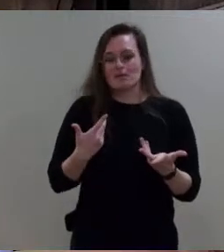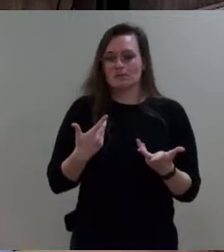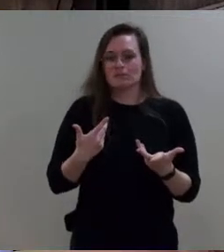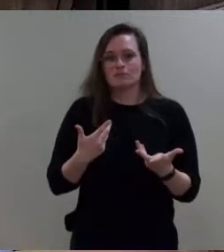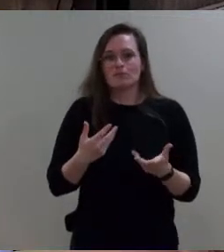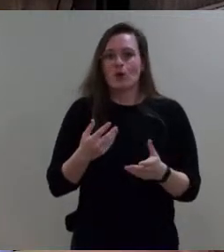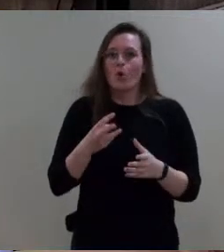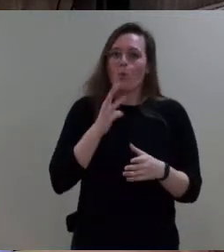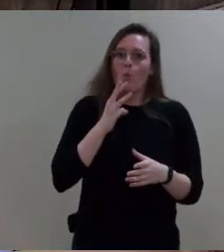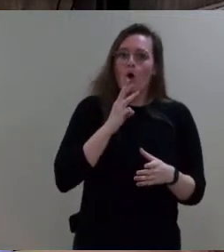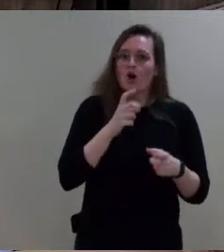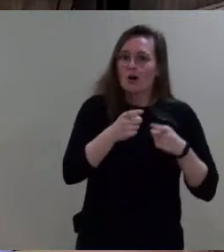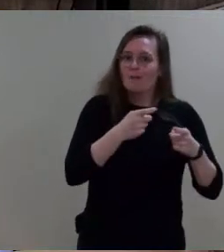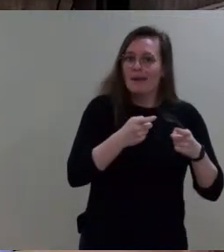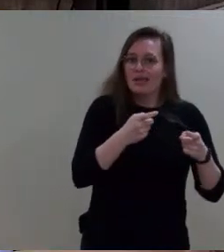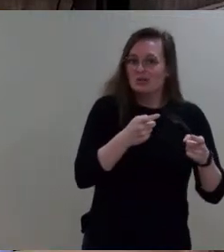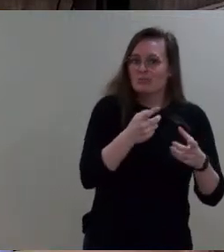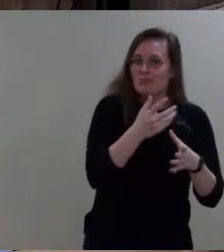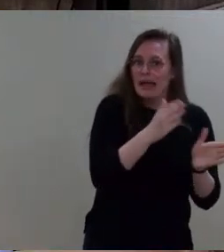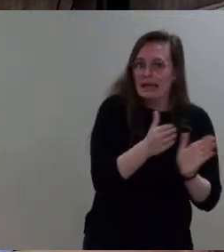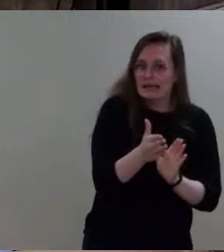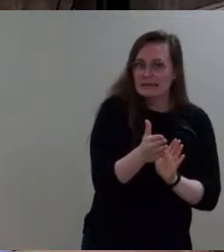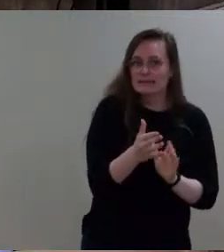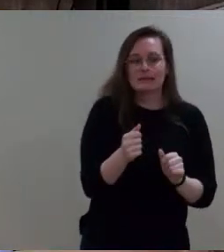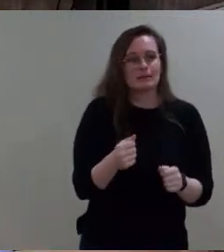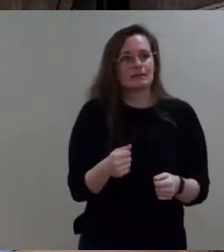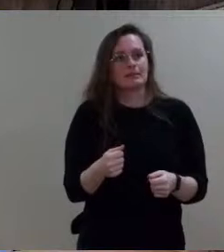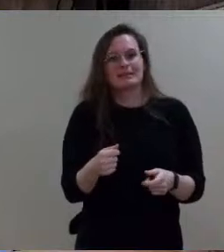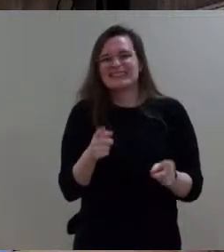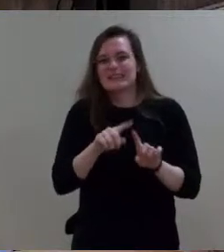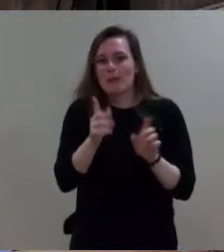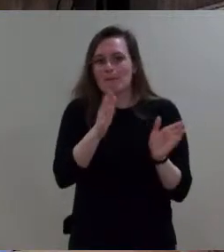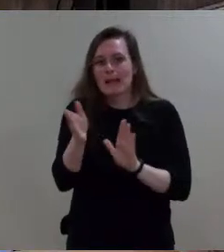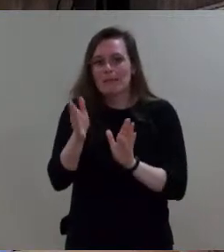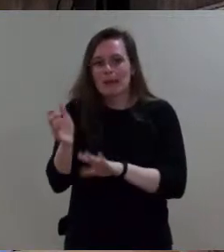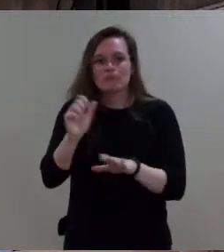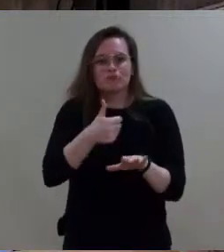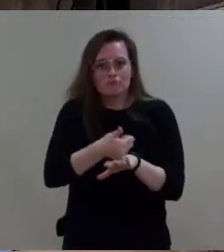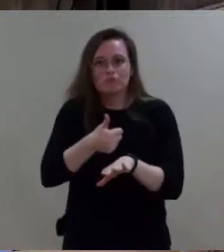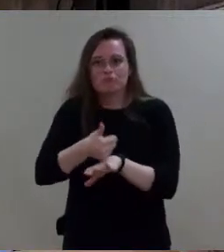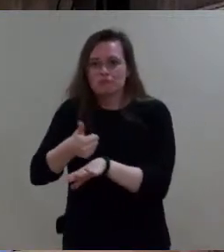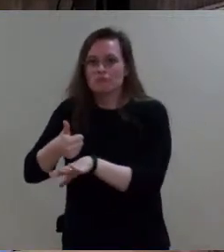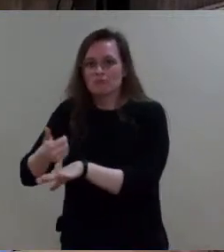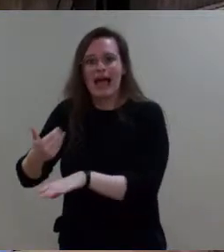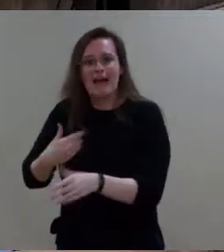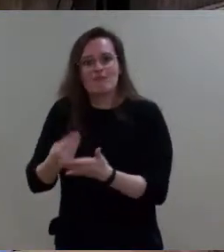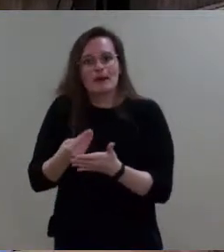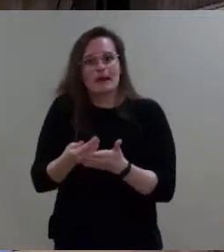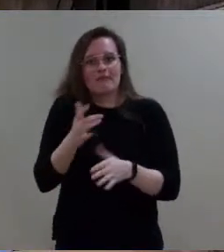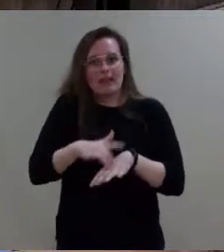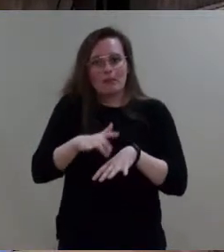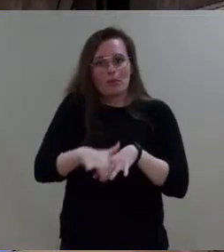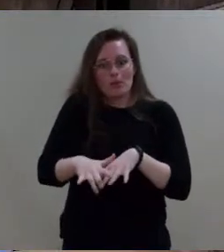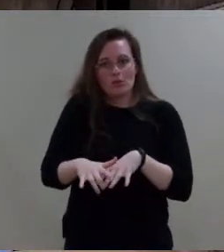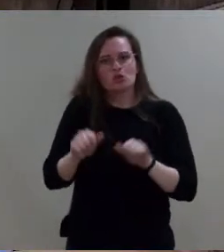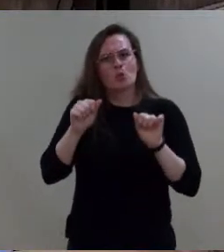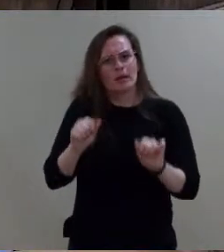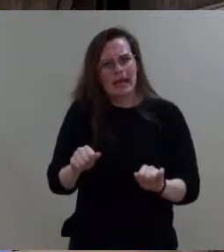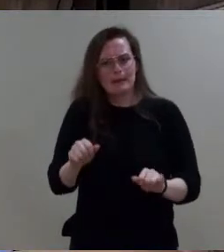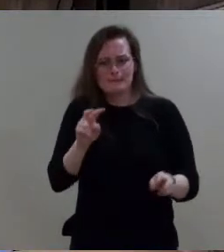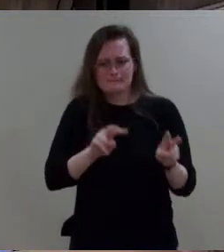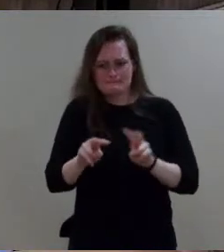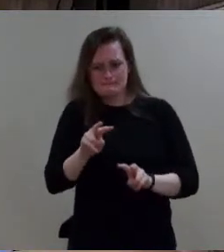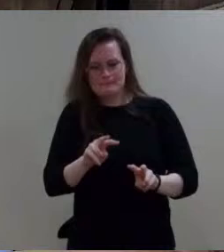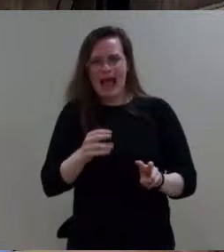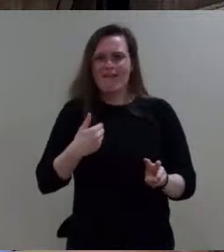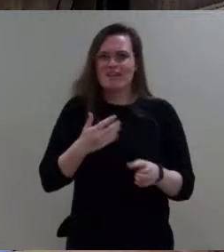can fulfill that plan every so many years, and we can do a certain segment and so on. We can look after and have enough in our